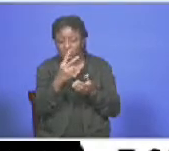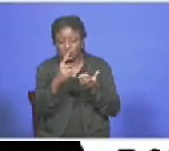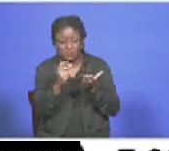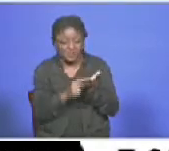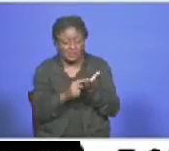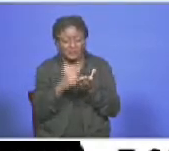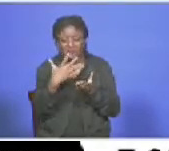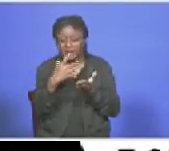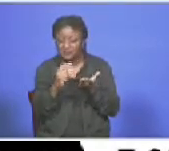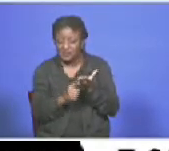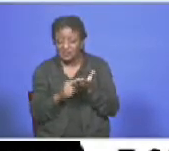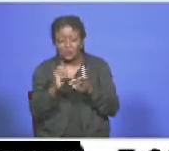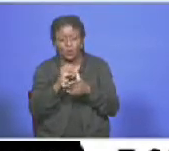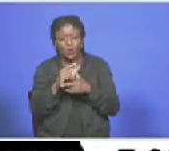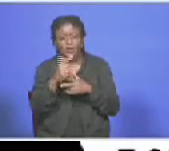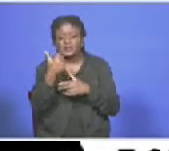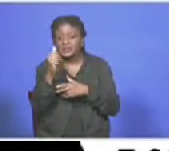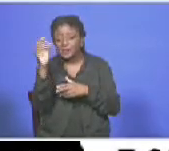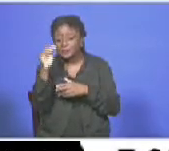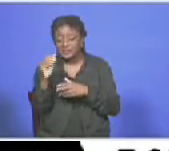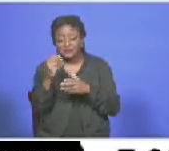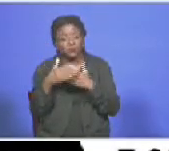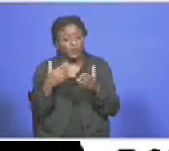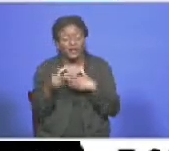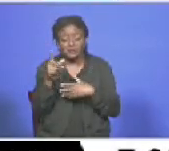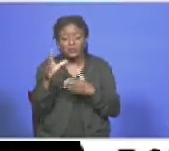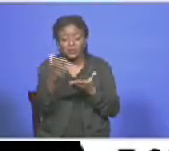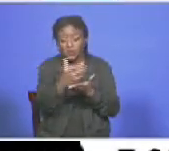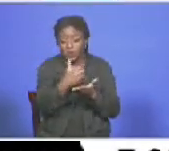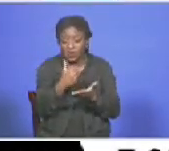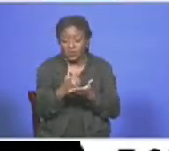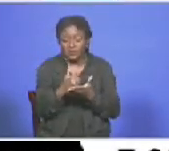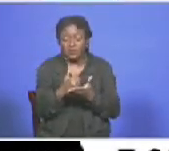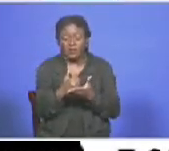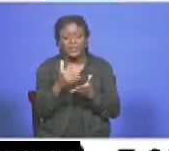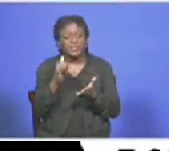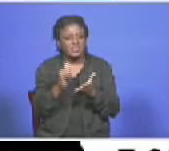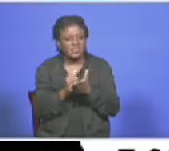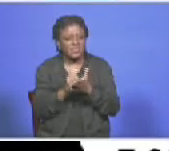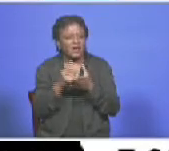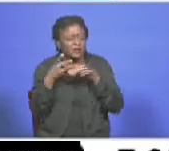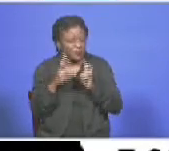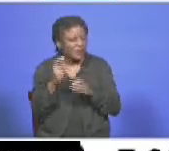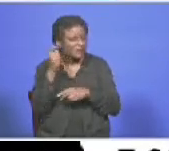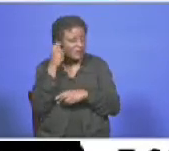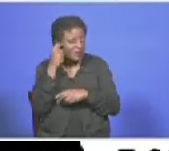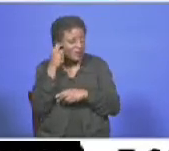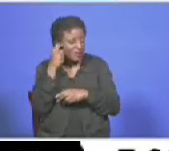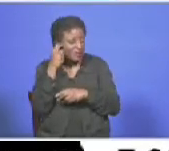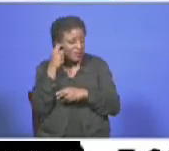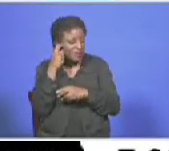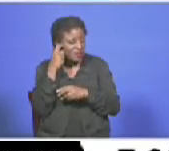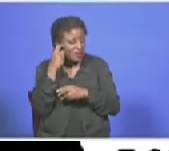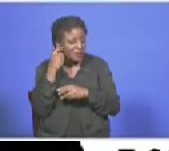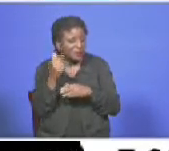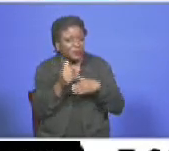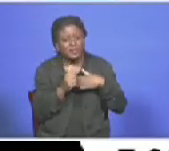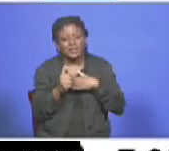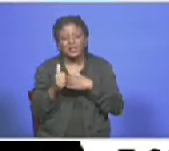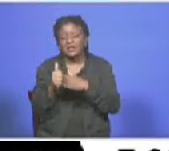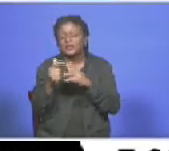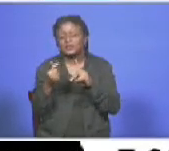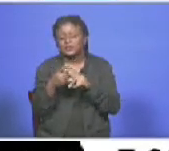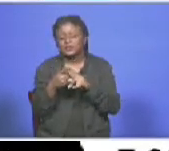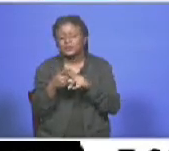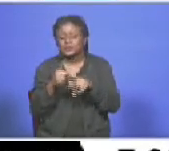or 10% of whatever you earn, 5%, that mindset will carry over to the point where when you